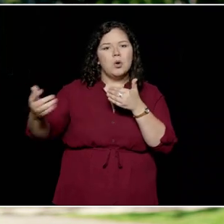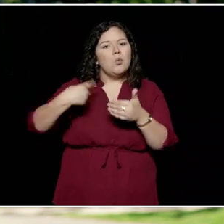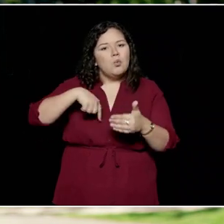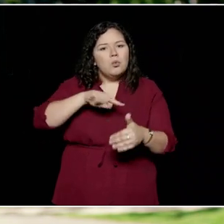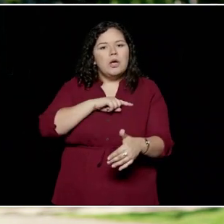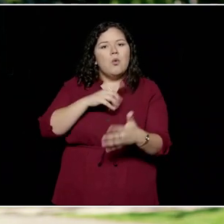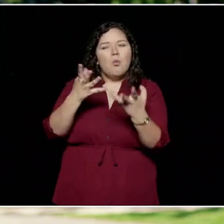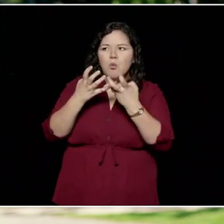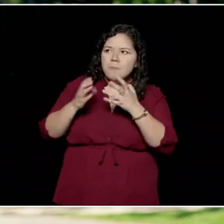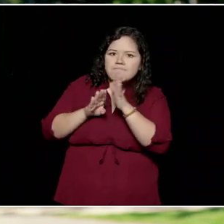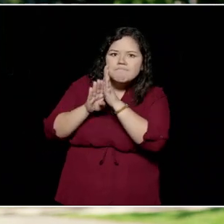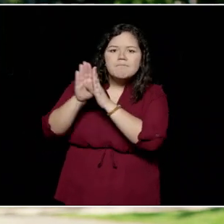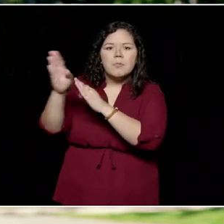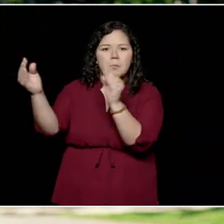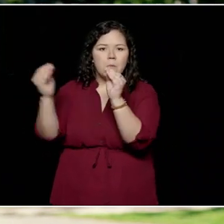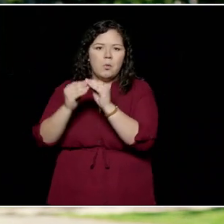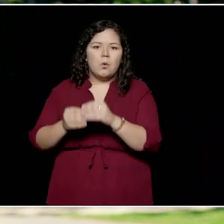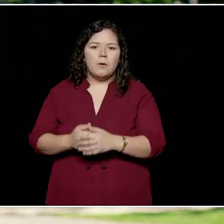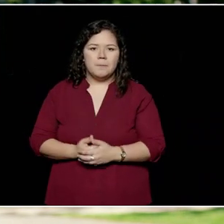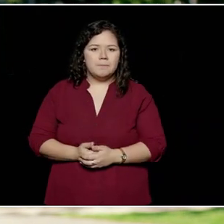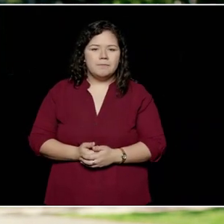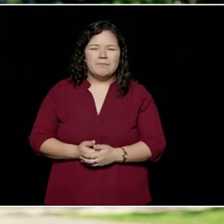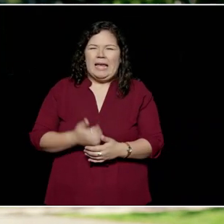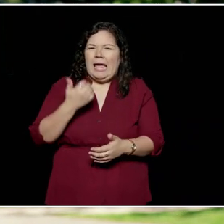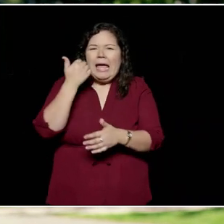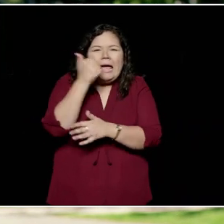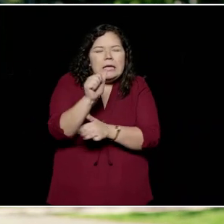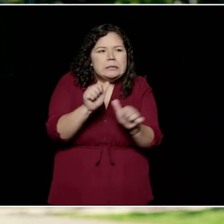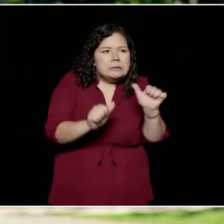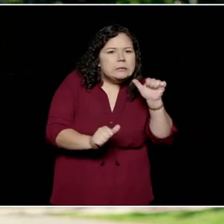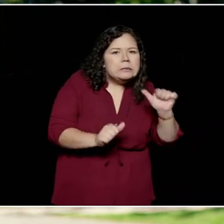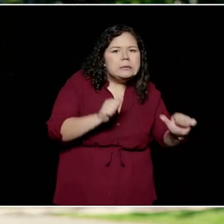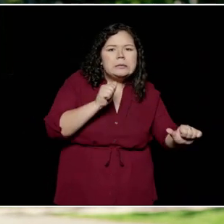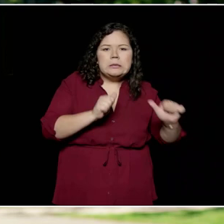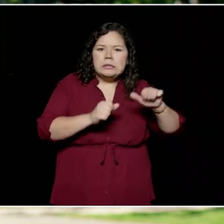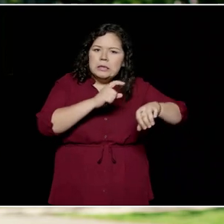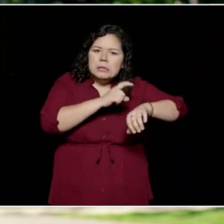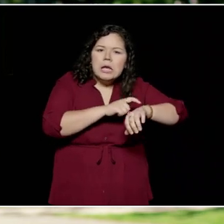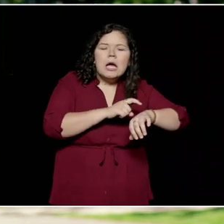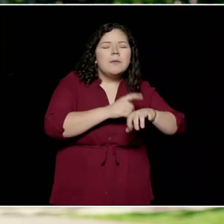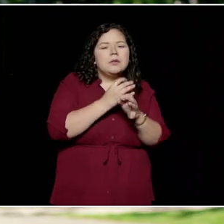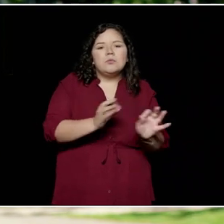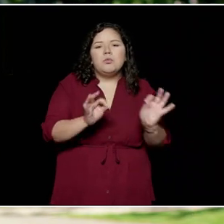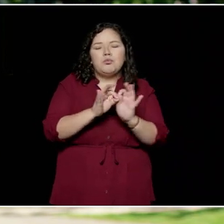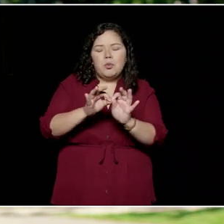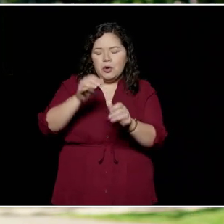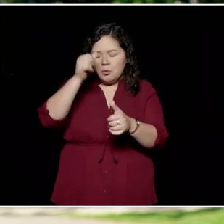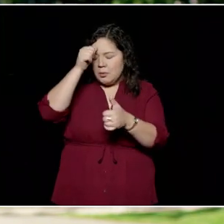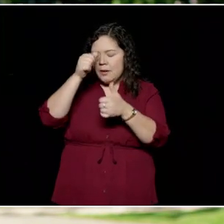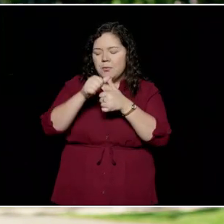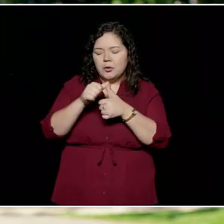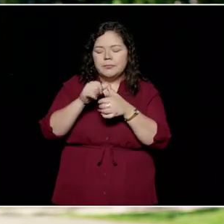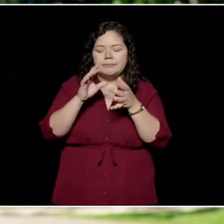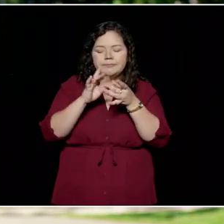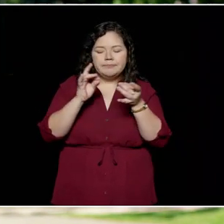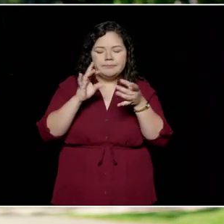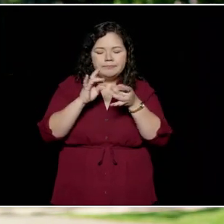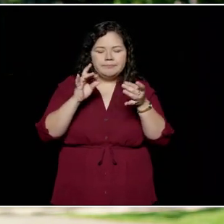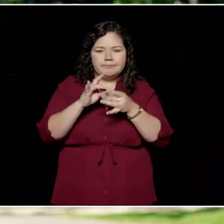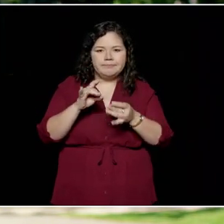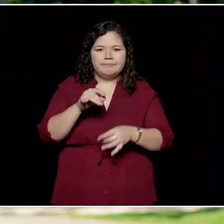we have more to do. We are more. Through all novelties and